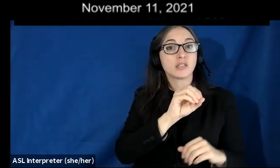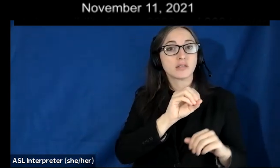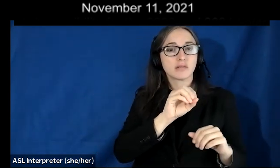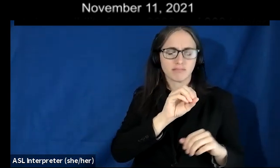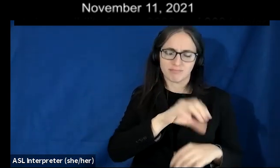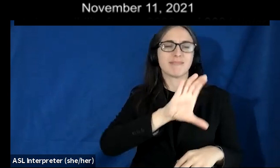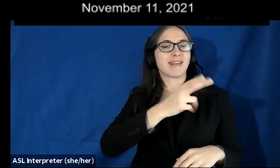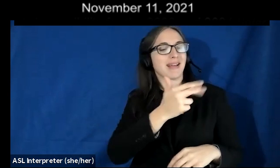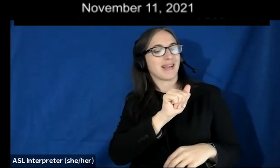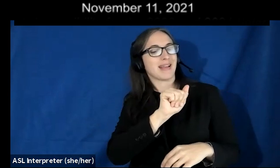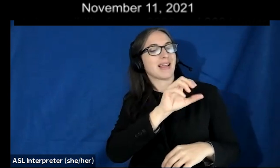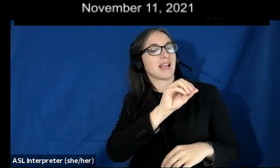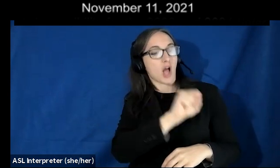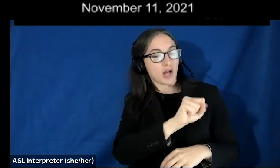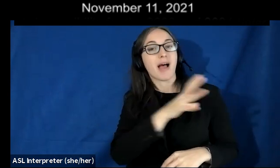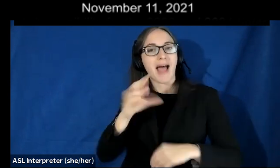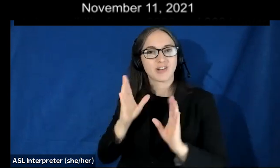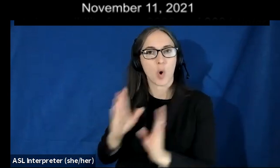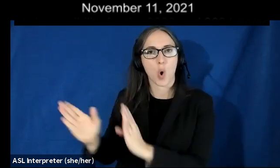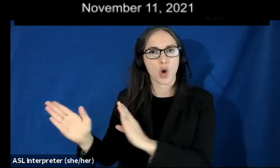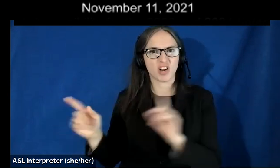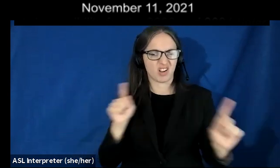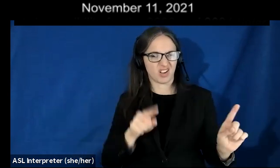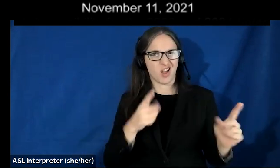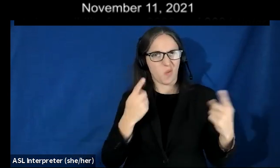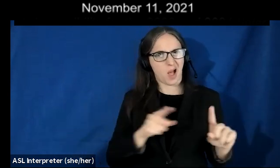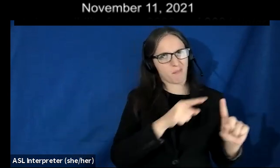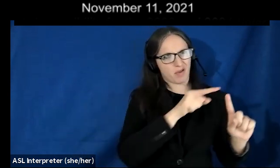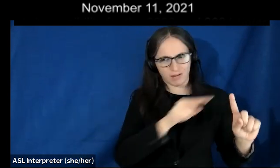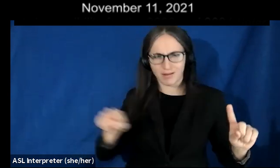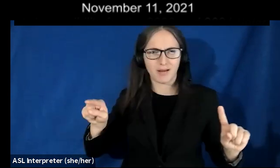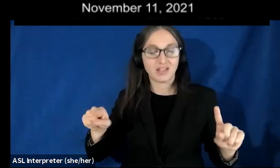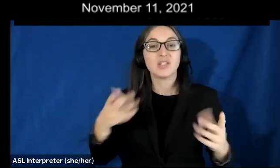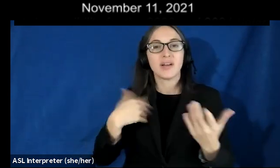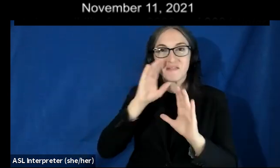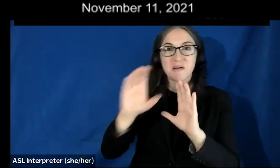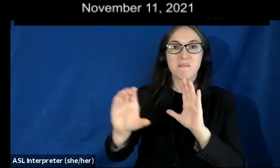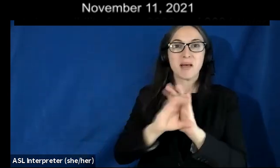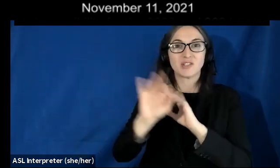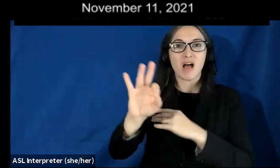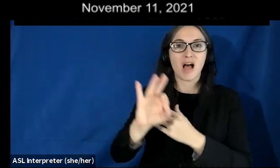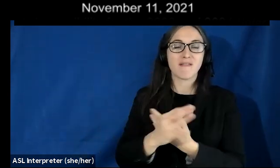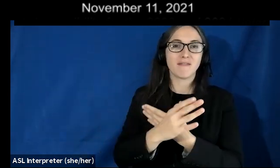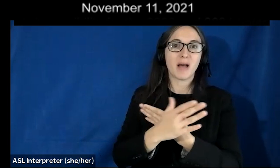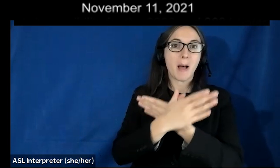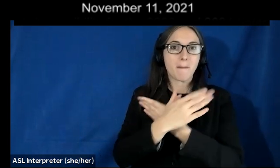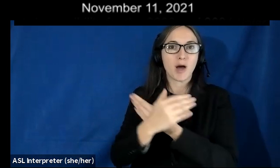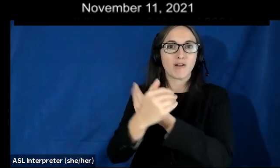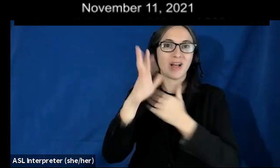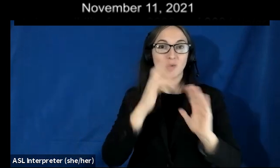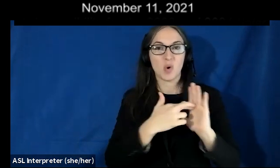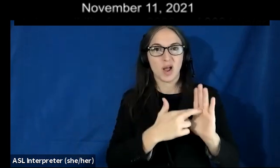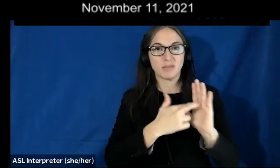to represent chaos, and the human brain figure on the right to represent